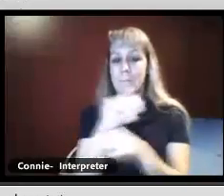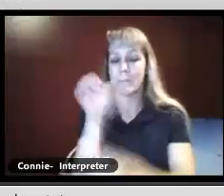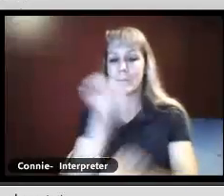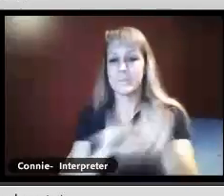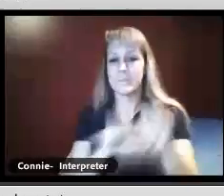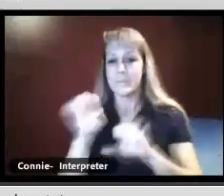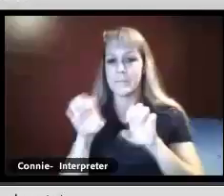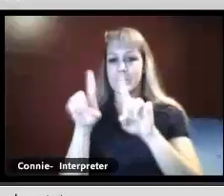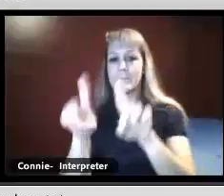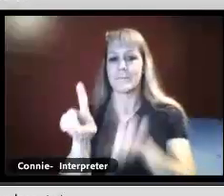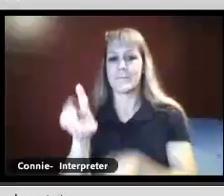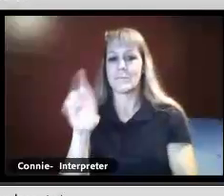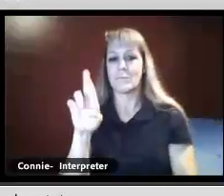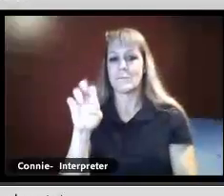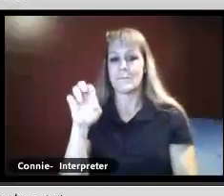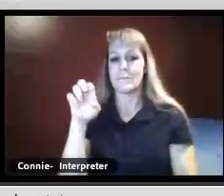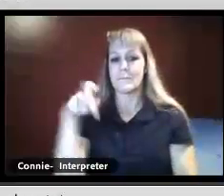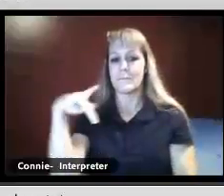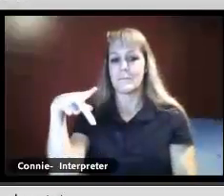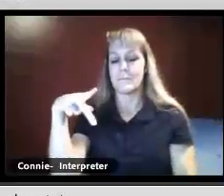Repository.